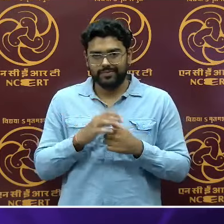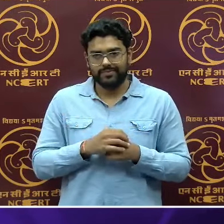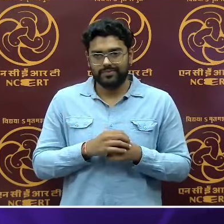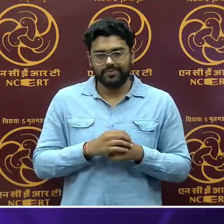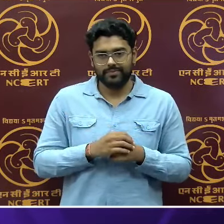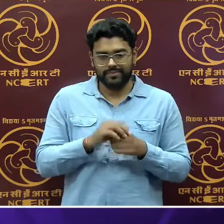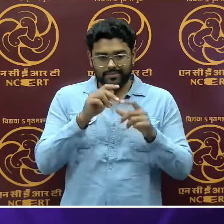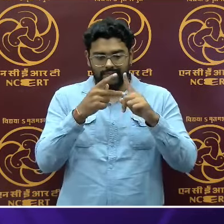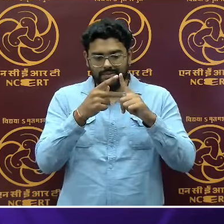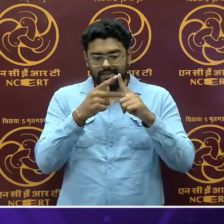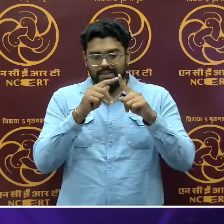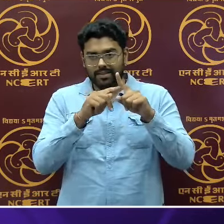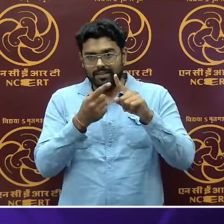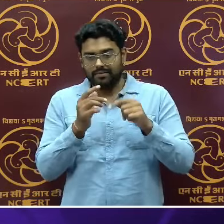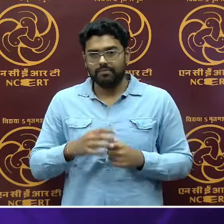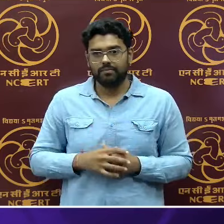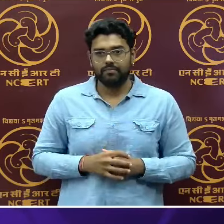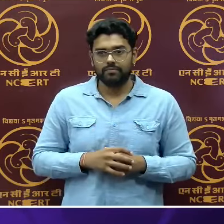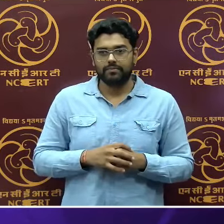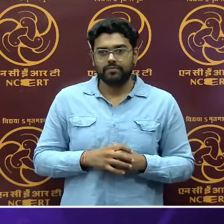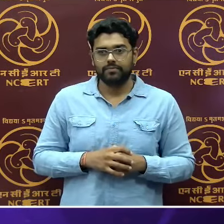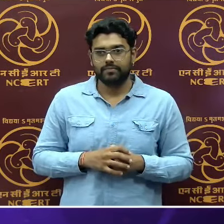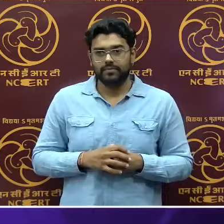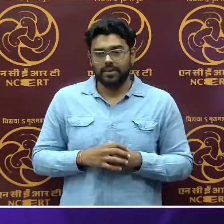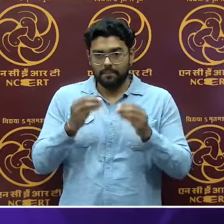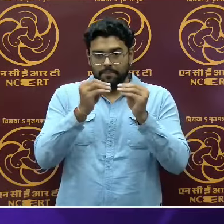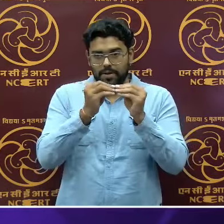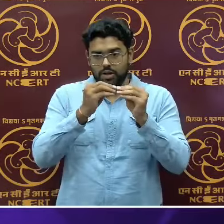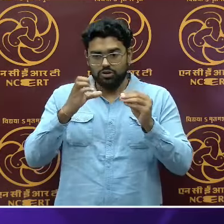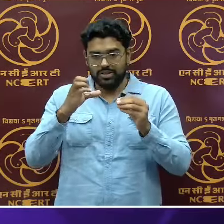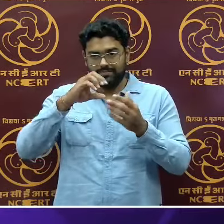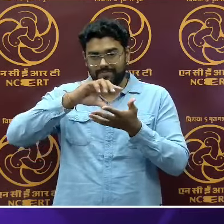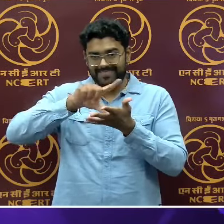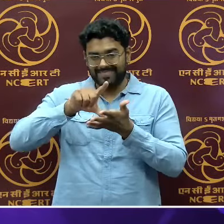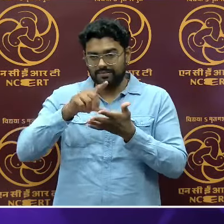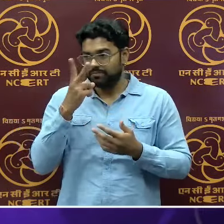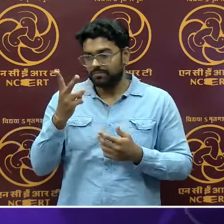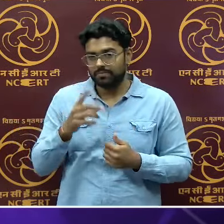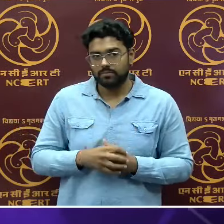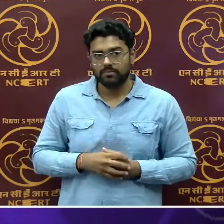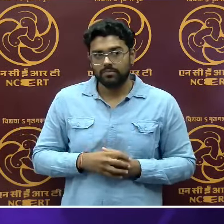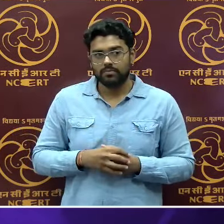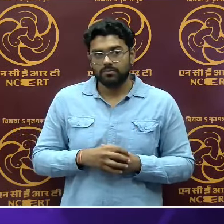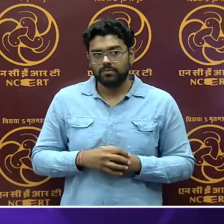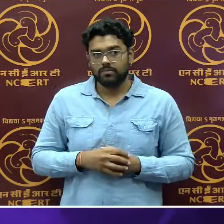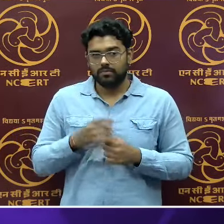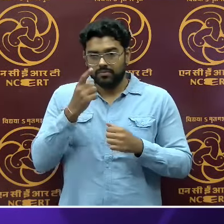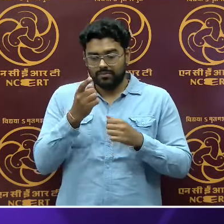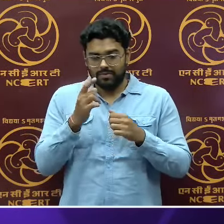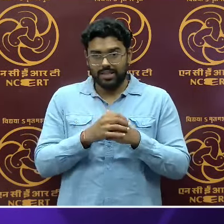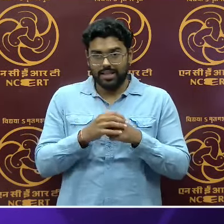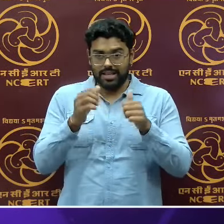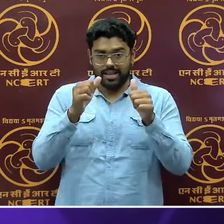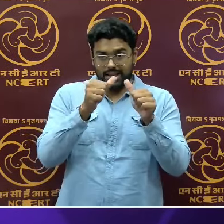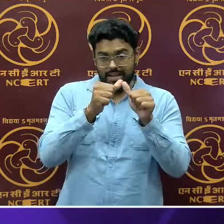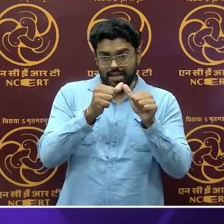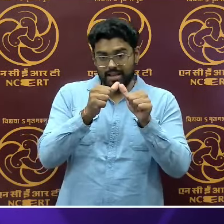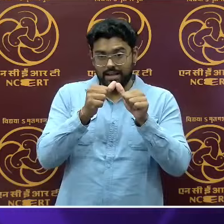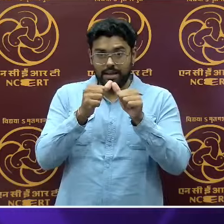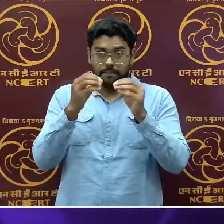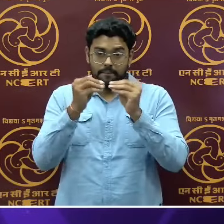square and place it along BC, can you see this? Yes, ma'am. It has to fall from A